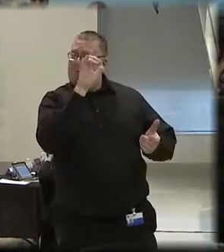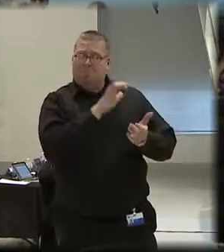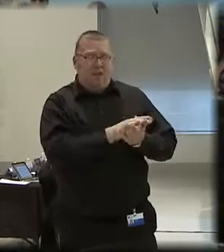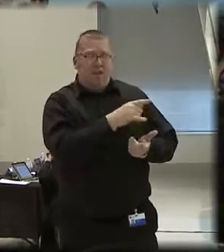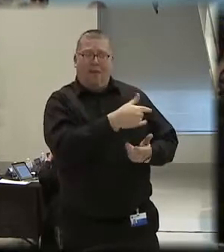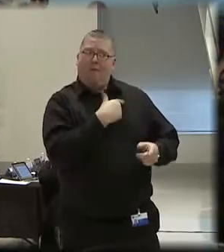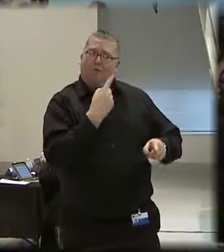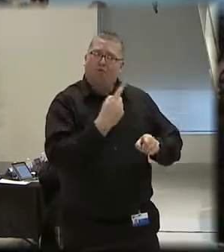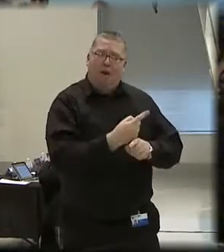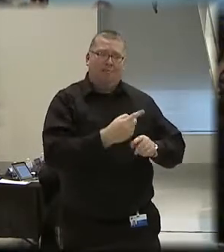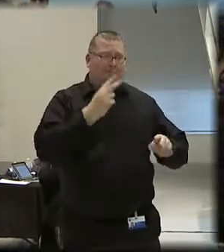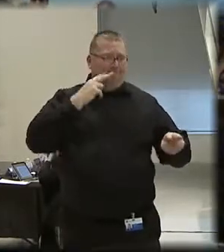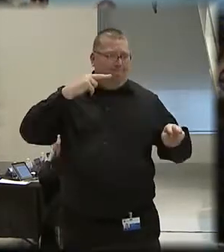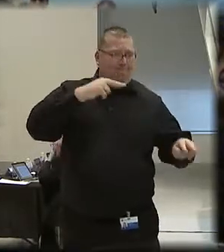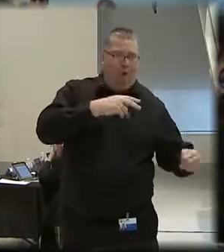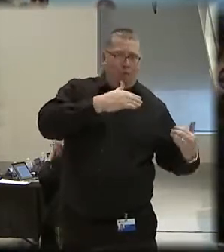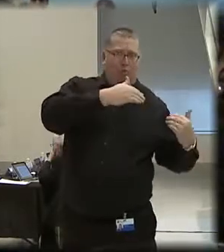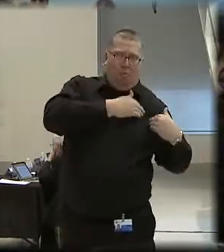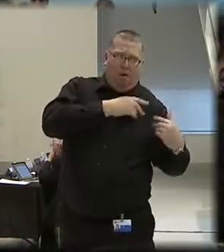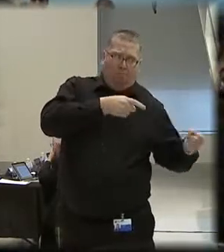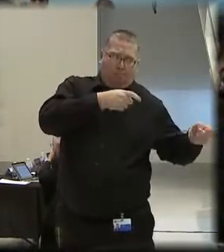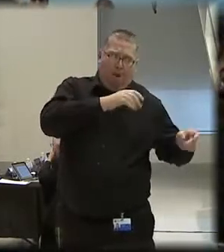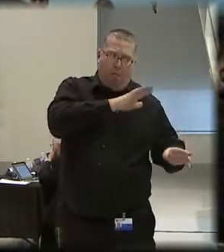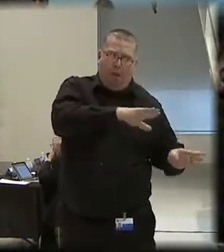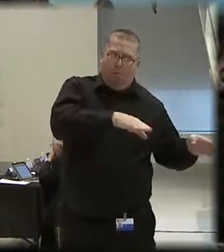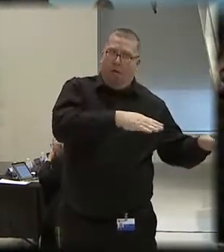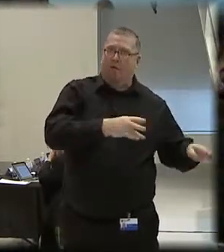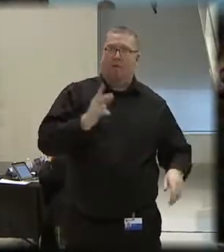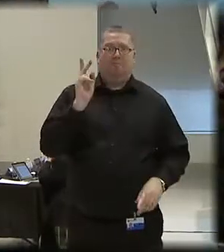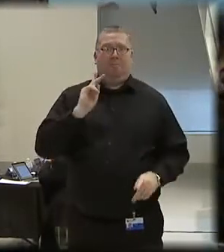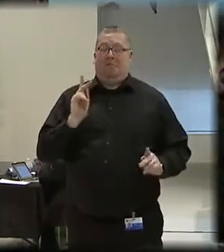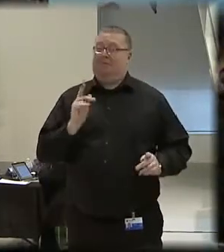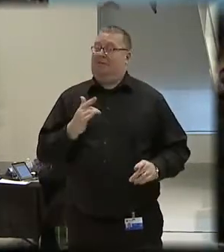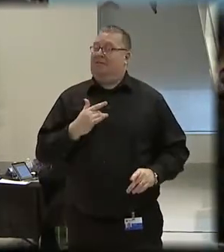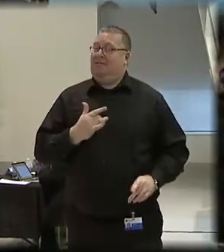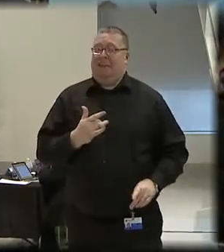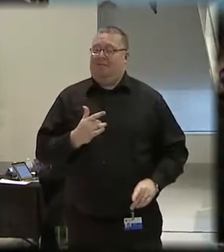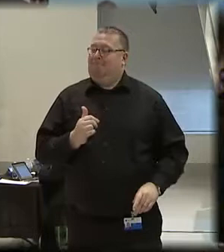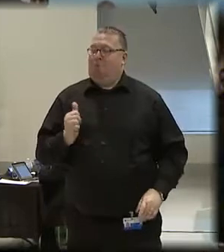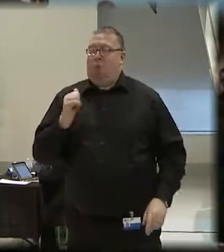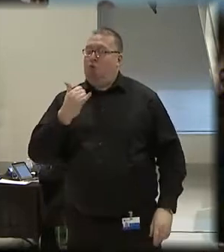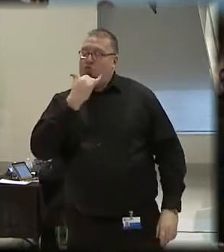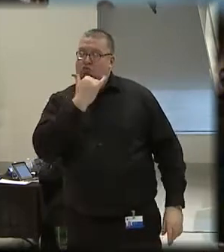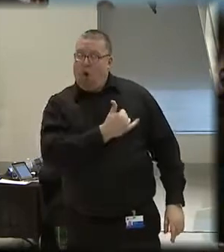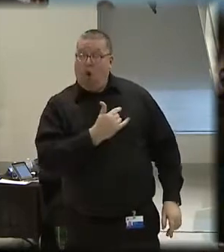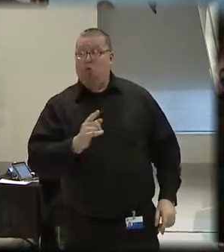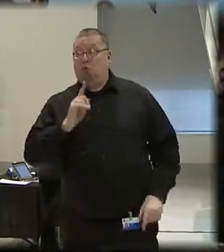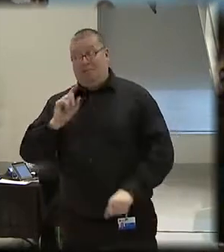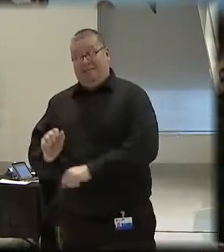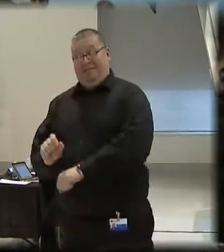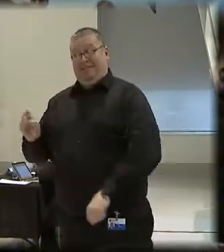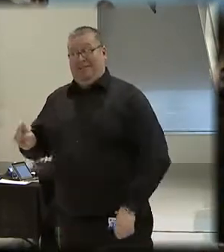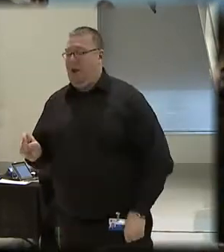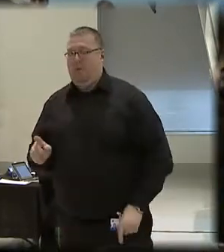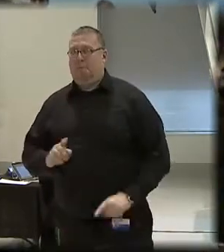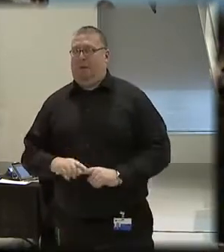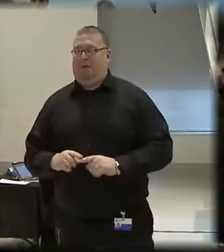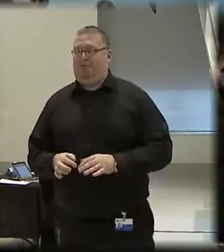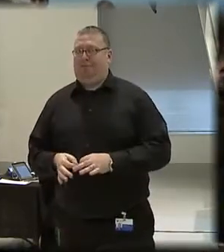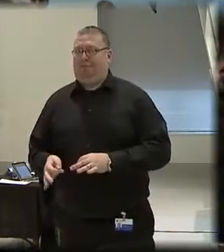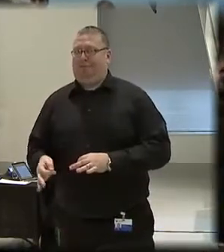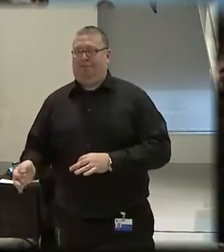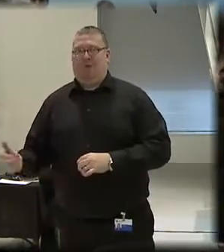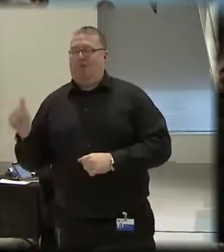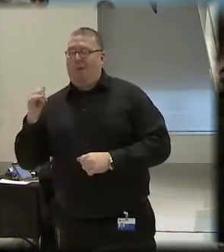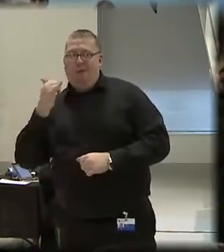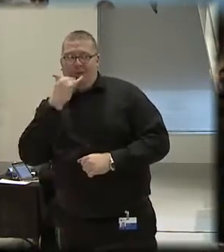the type of oversight and accountability necessary, people don't call law enforcement when they actually need them, and that's also challenging. Part of